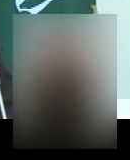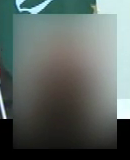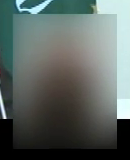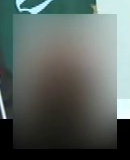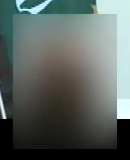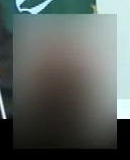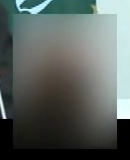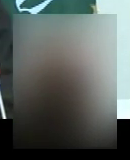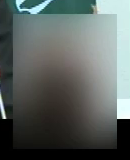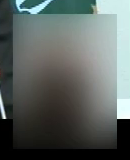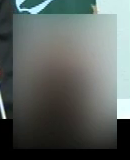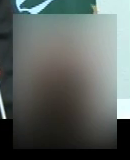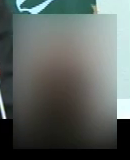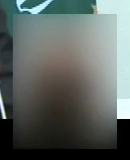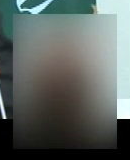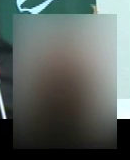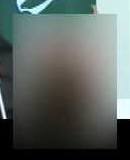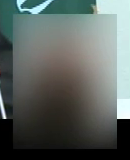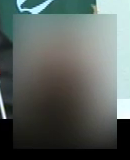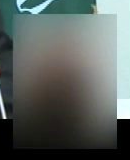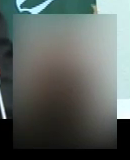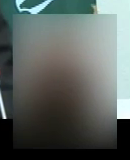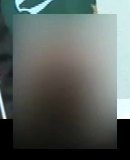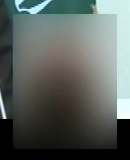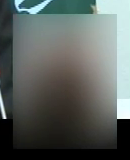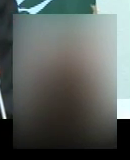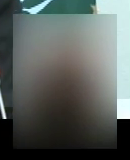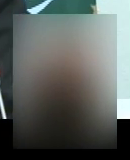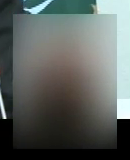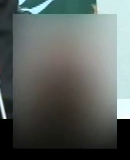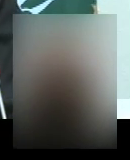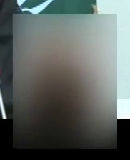comprising of ministerial and civil society subject matter experts.